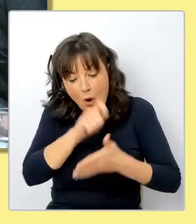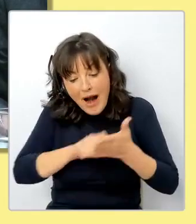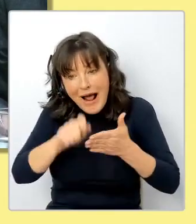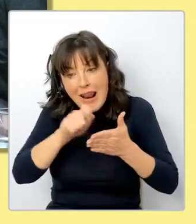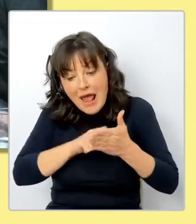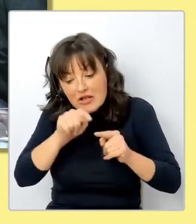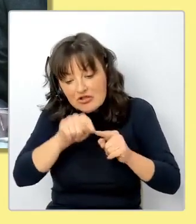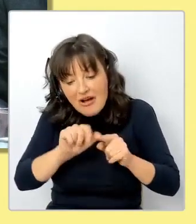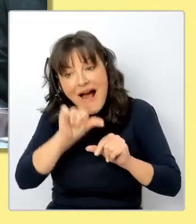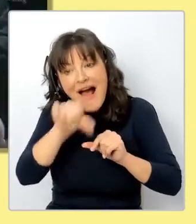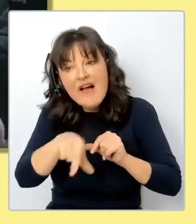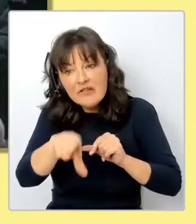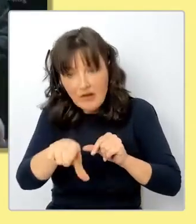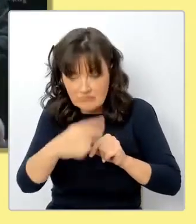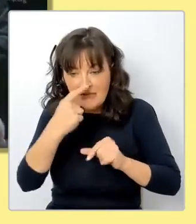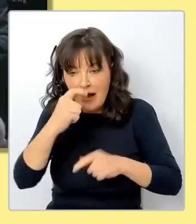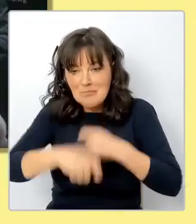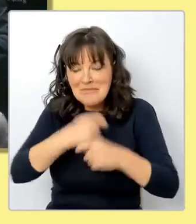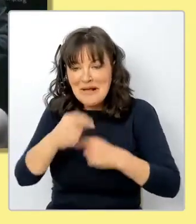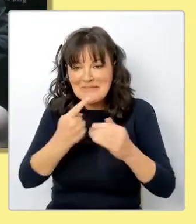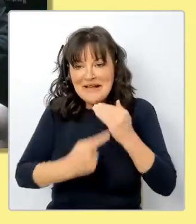independent country.